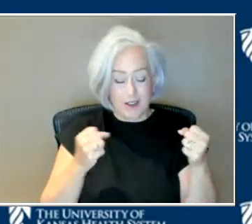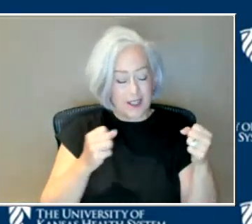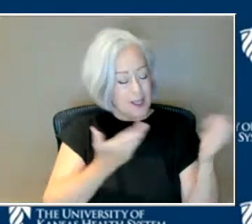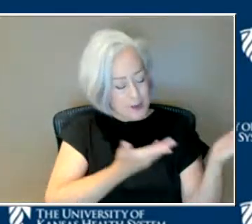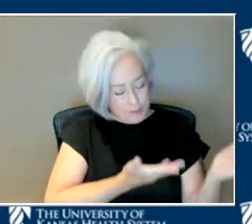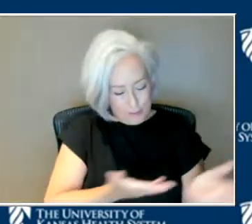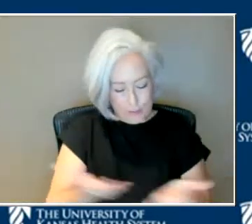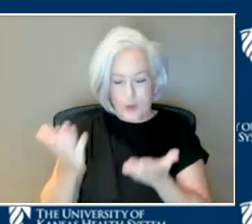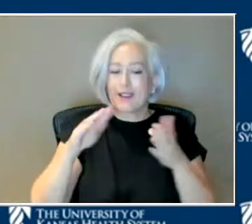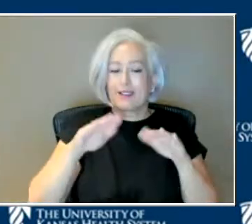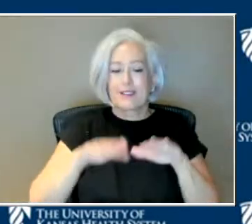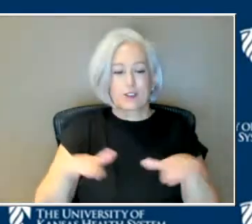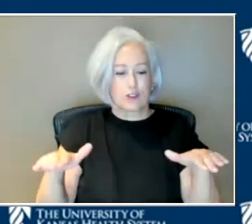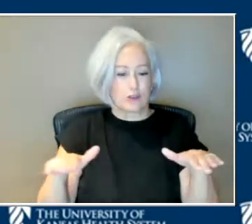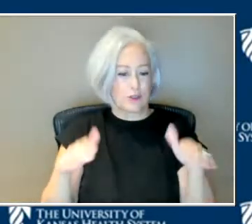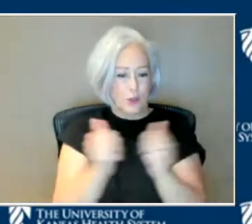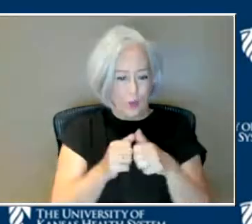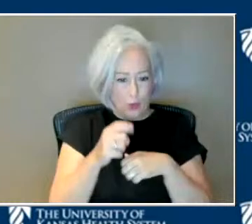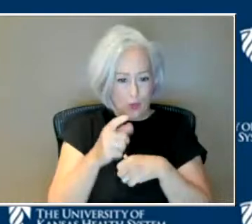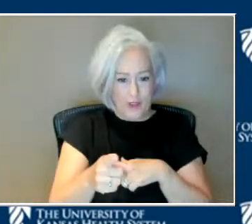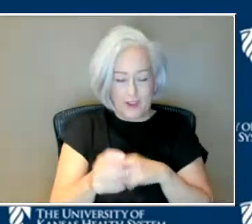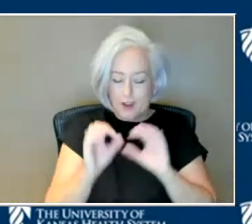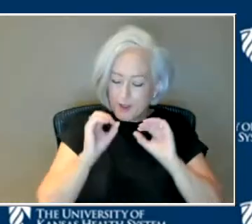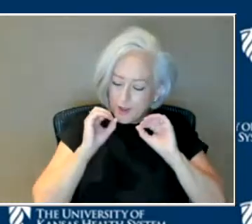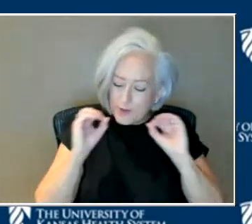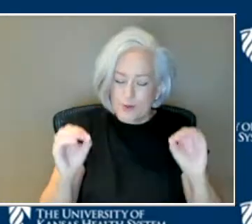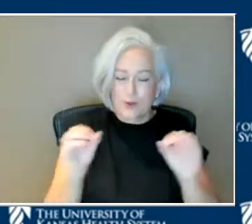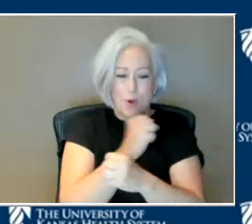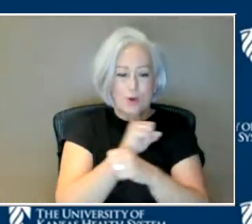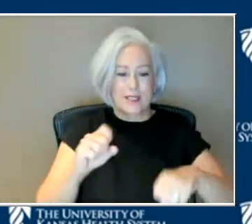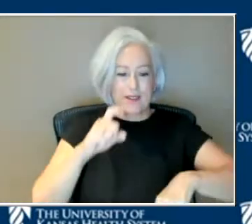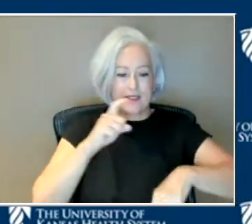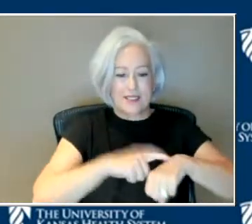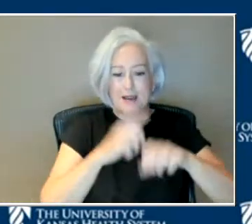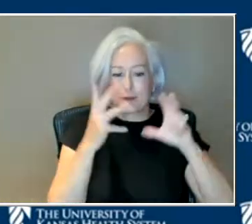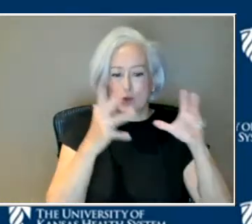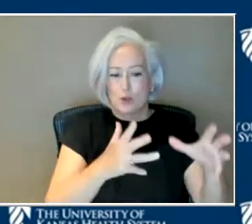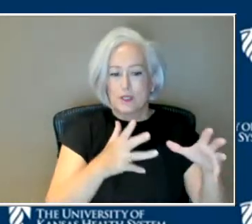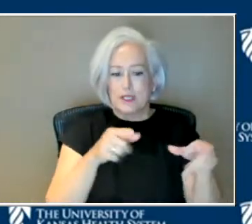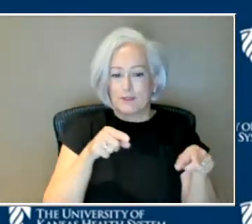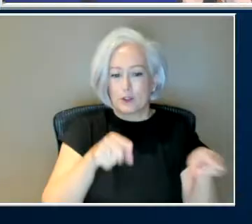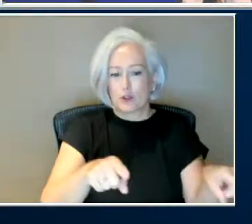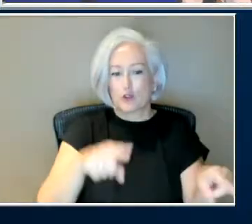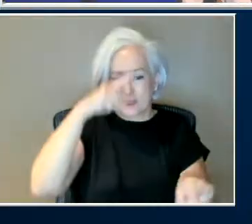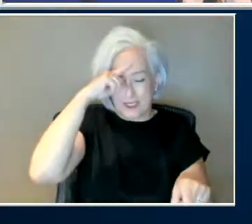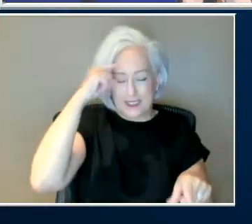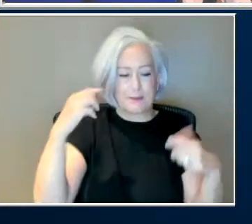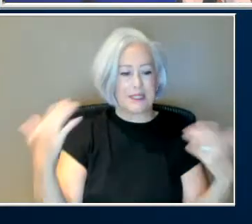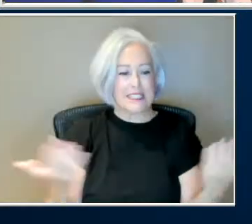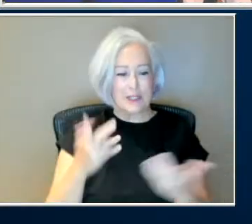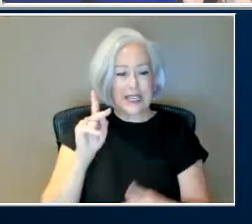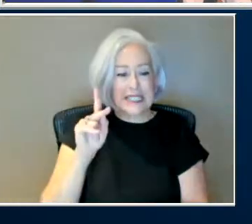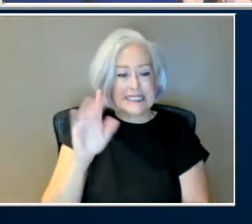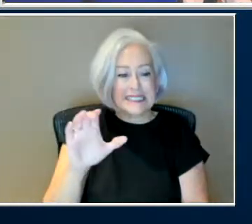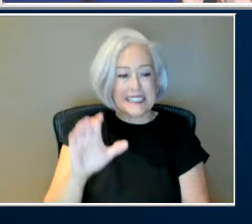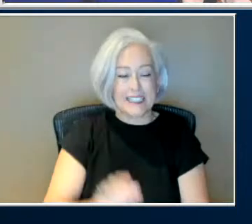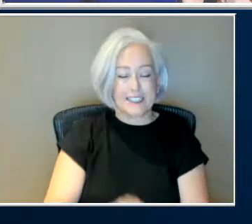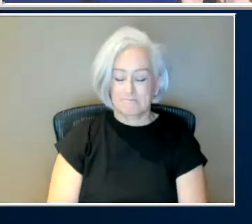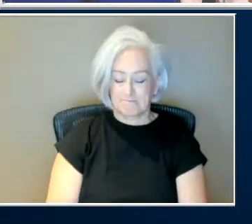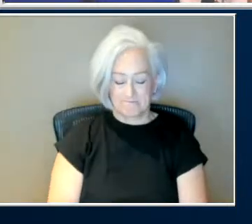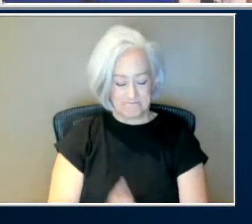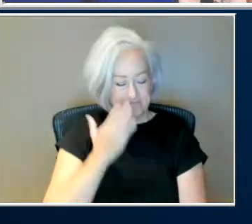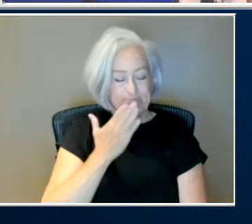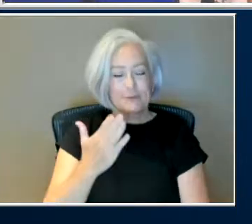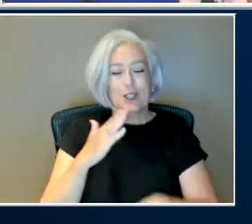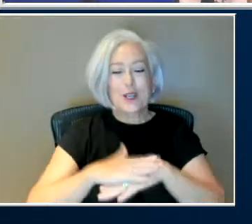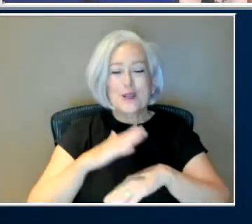no safe amount of time to leave a child in a car in the middle of the summer in Kansas City. Great warning. Dr. Lauer, always good to have you.